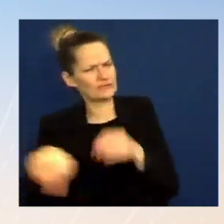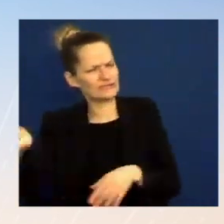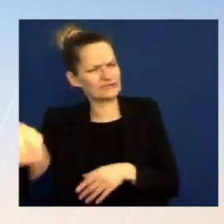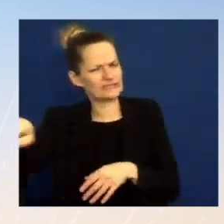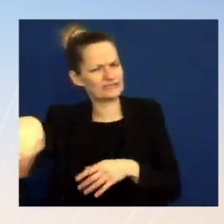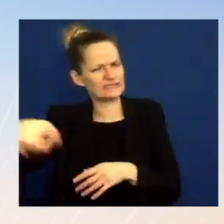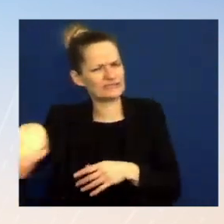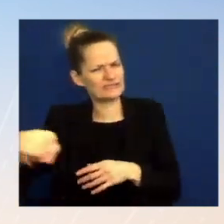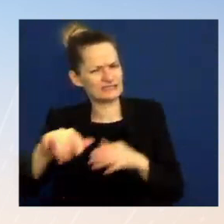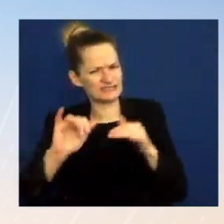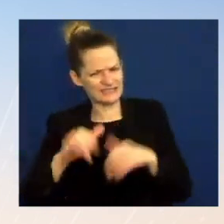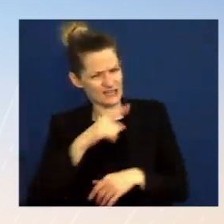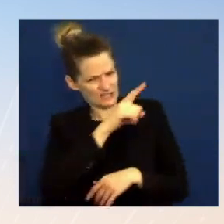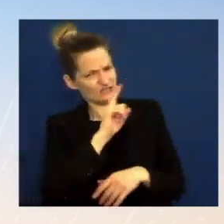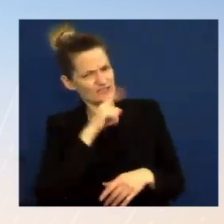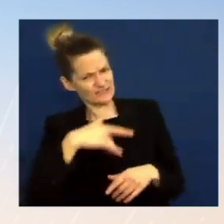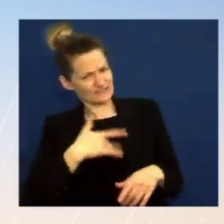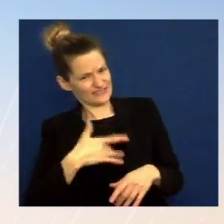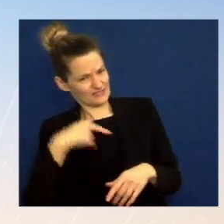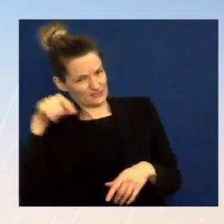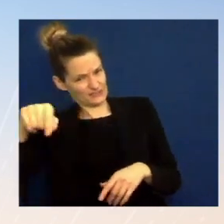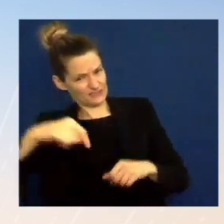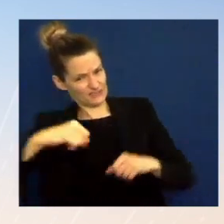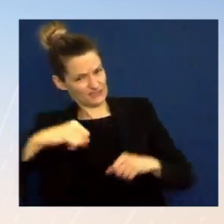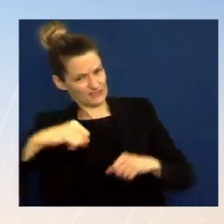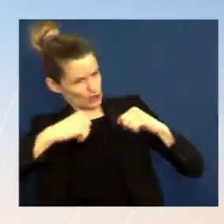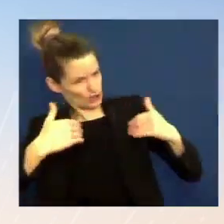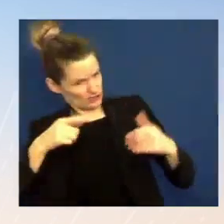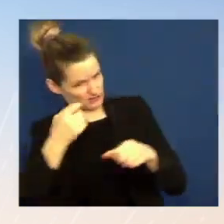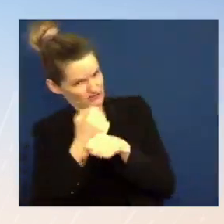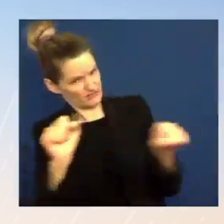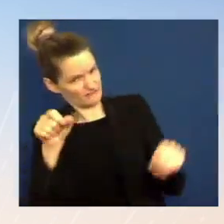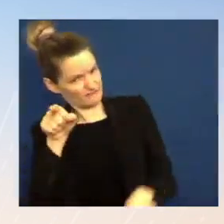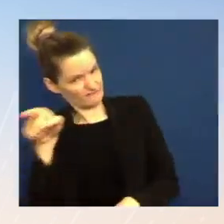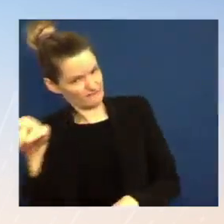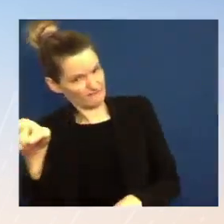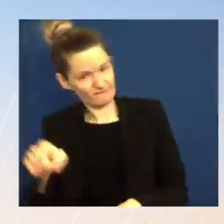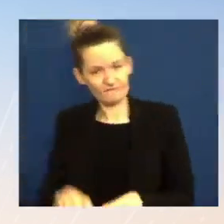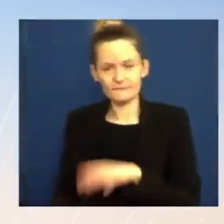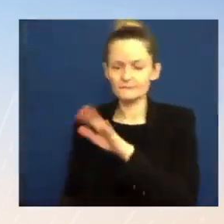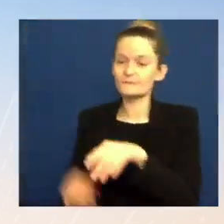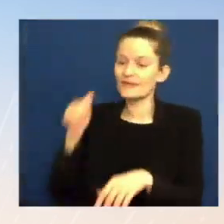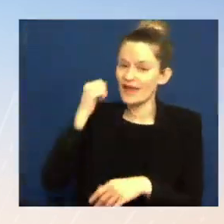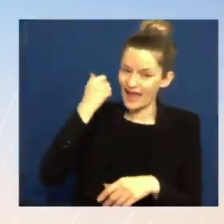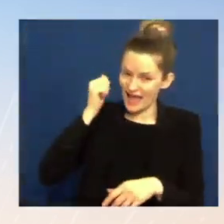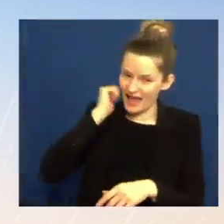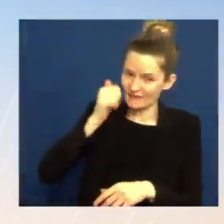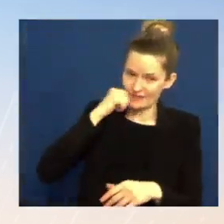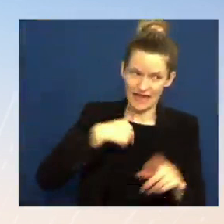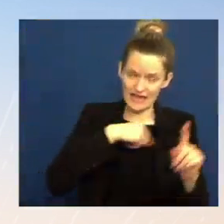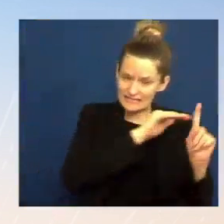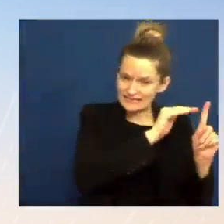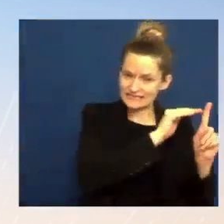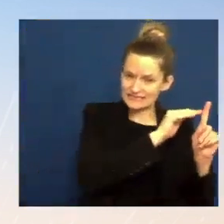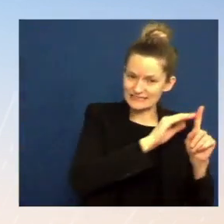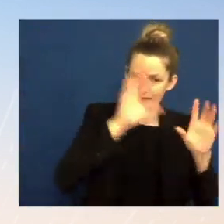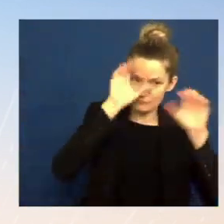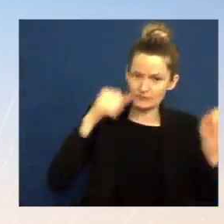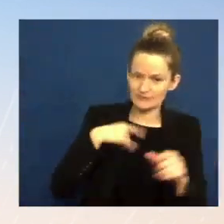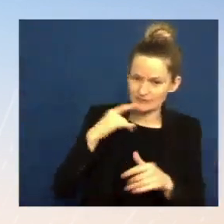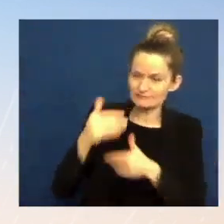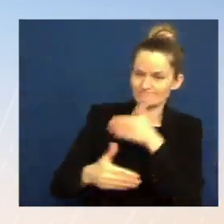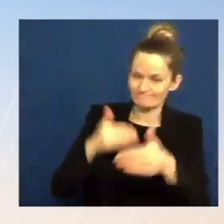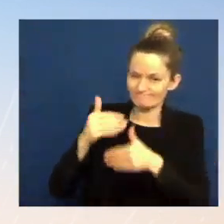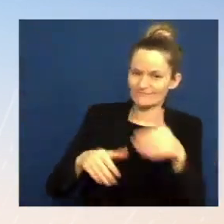give an update on this issue every single day to the president, who is taking a deep interest in making sure we get every single one of those people home safely.